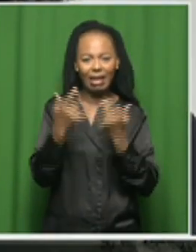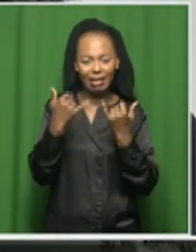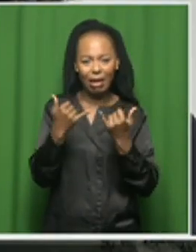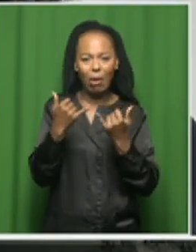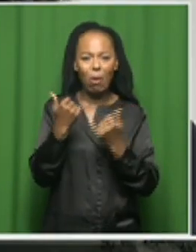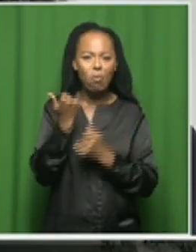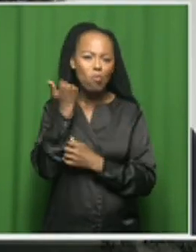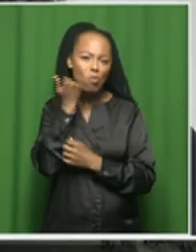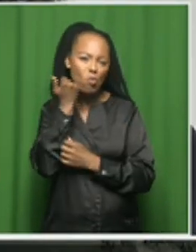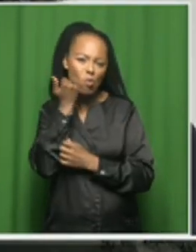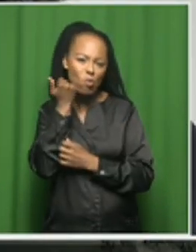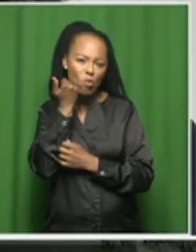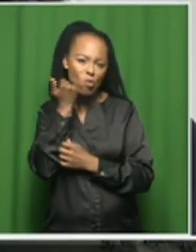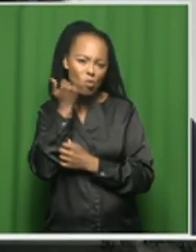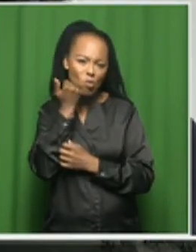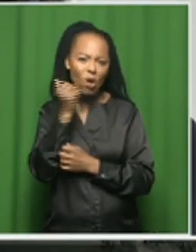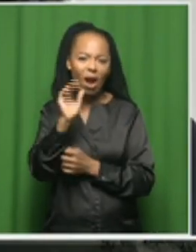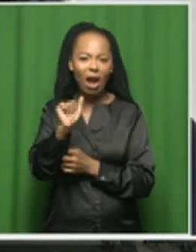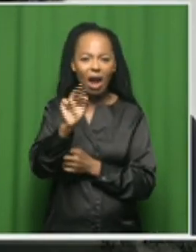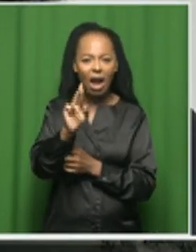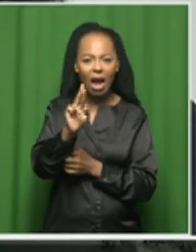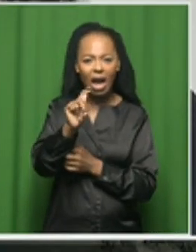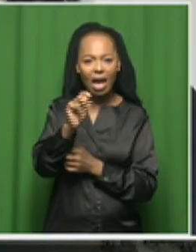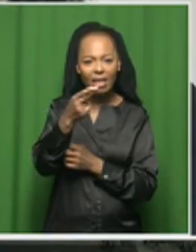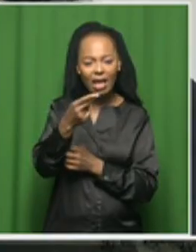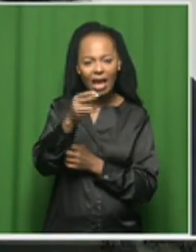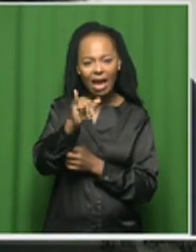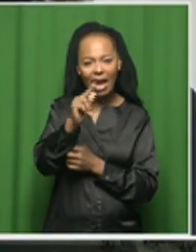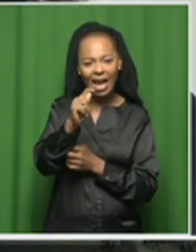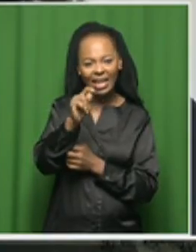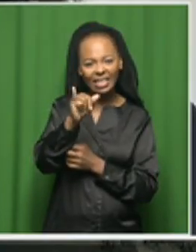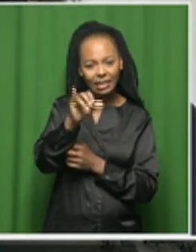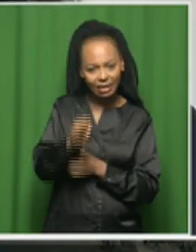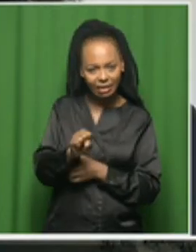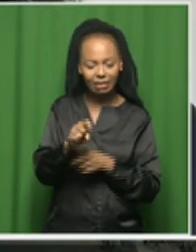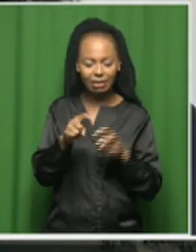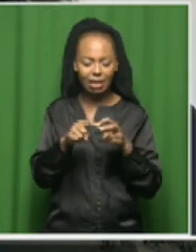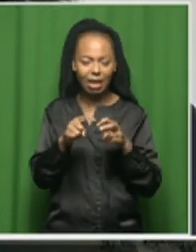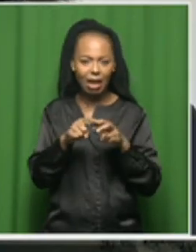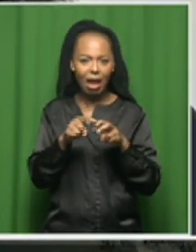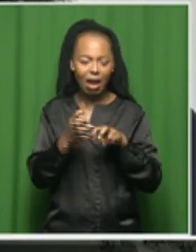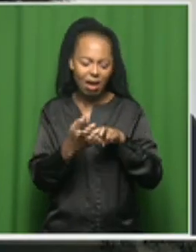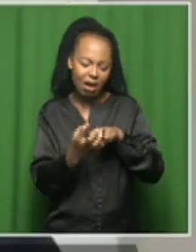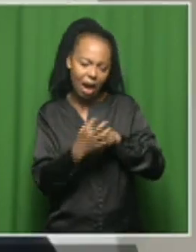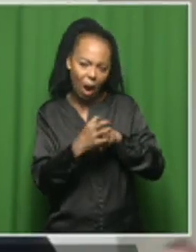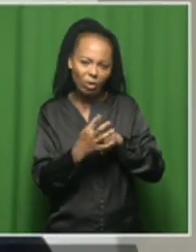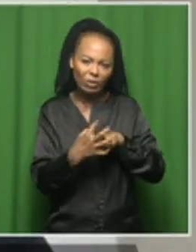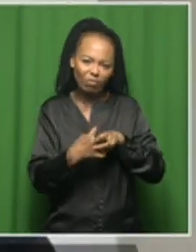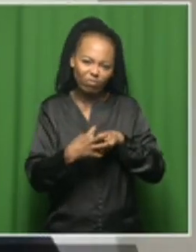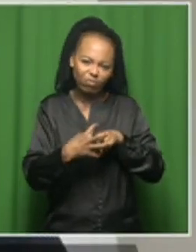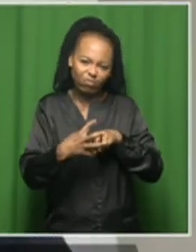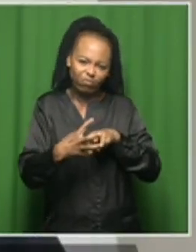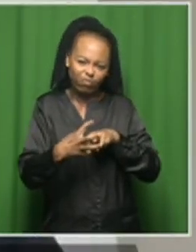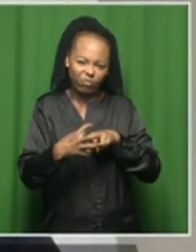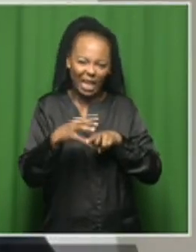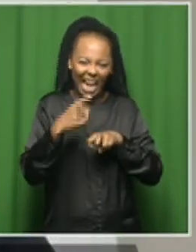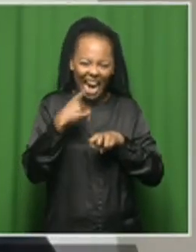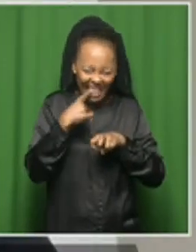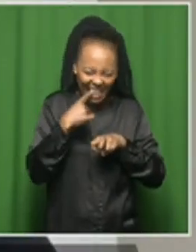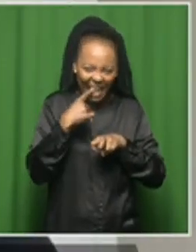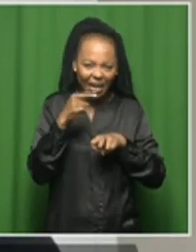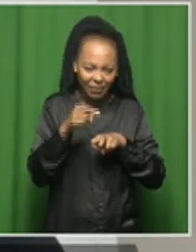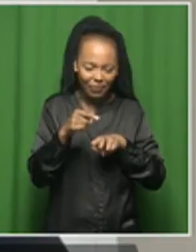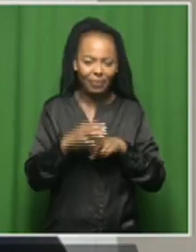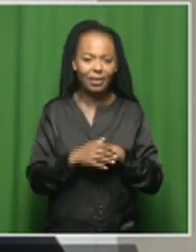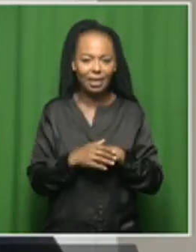are linked, and are they linked? Yes. So gout is a type of arthritis.